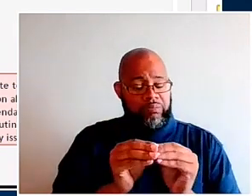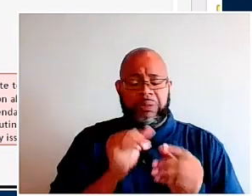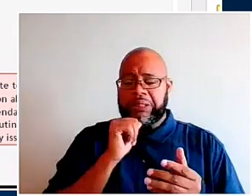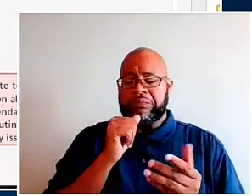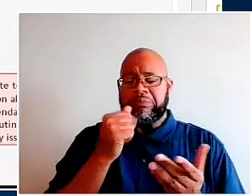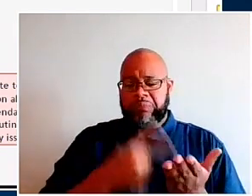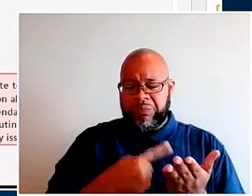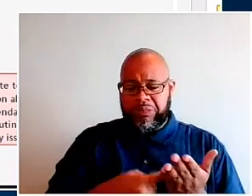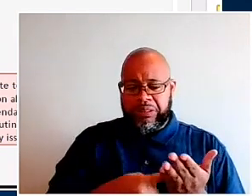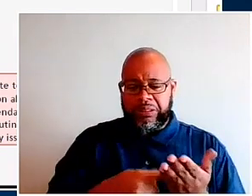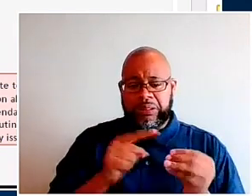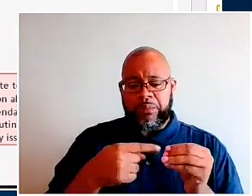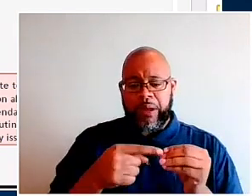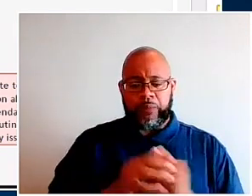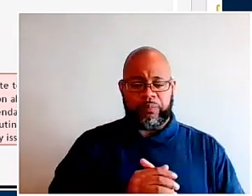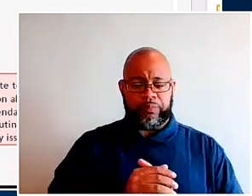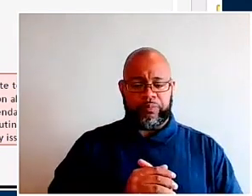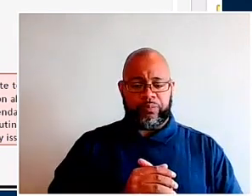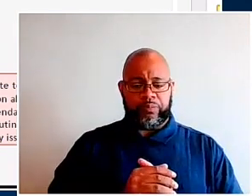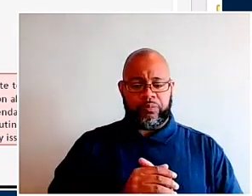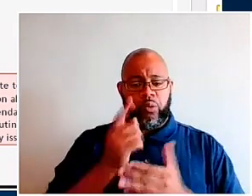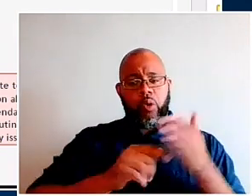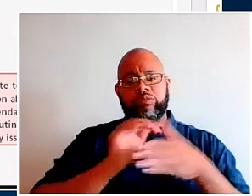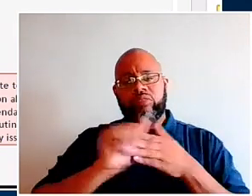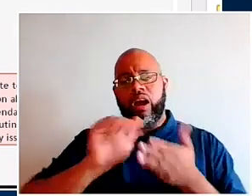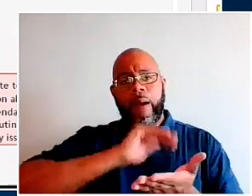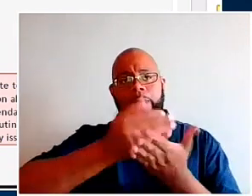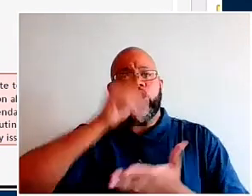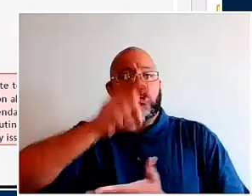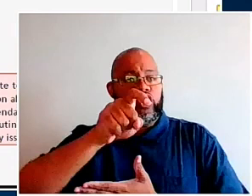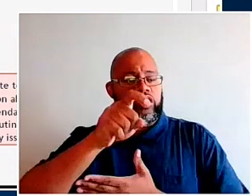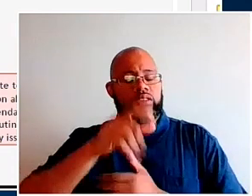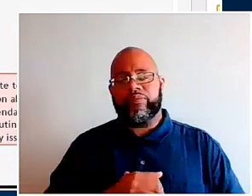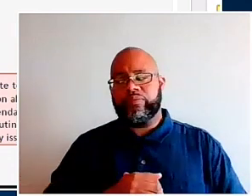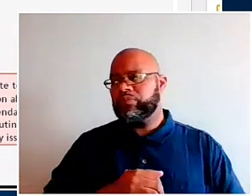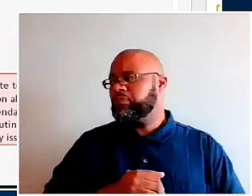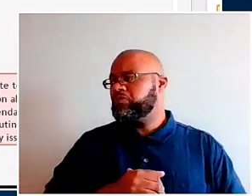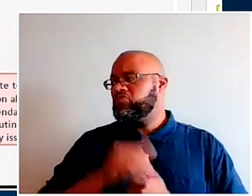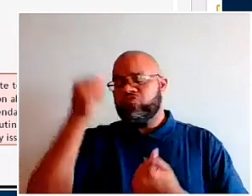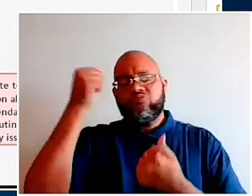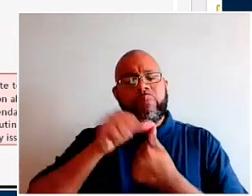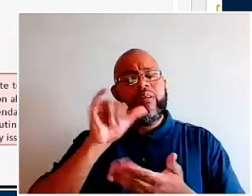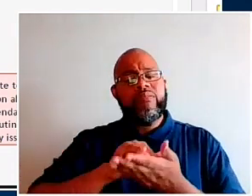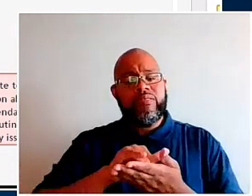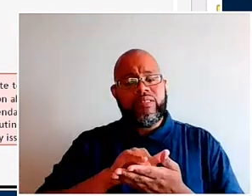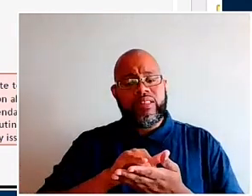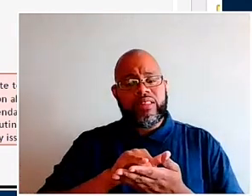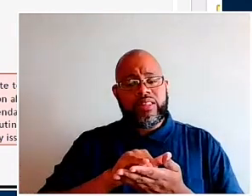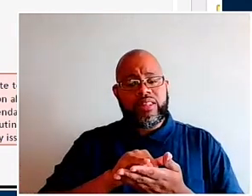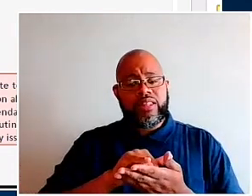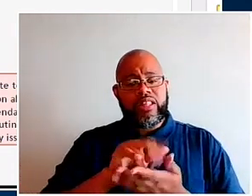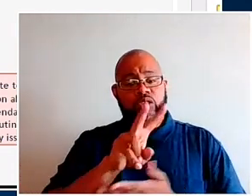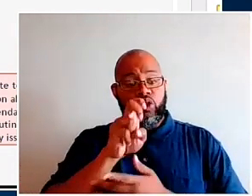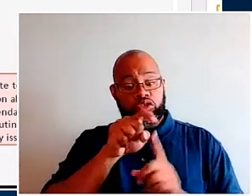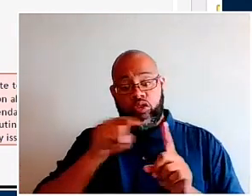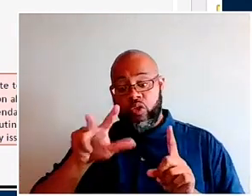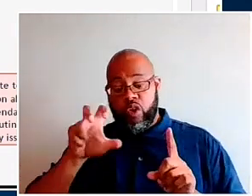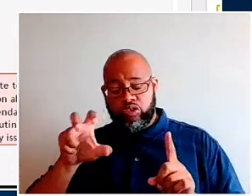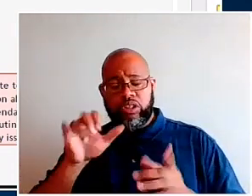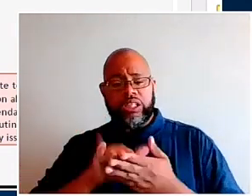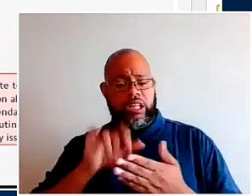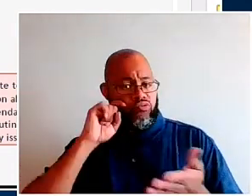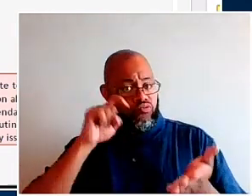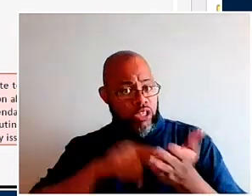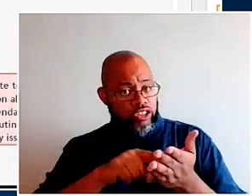about what this dollar figure ought to be. You'll recall that the going from 200 to 300 was a recognition